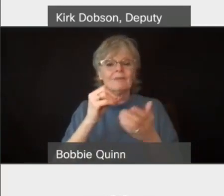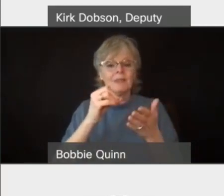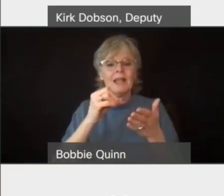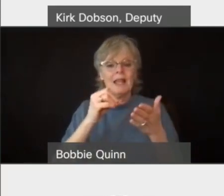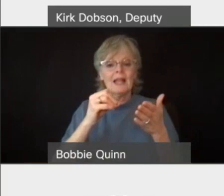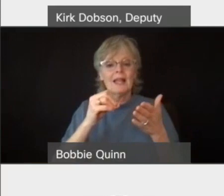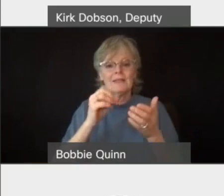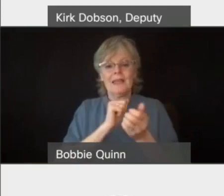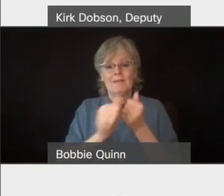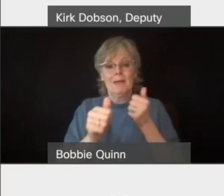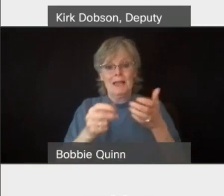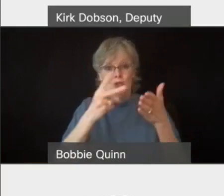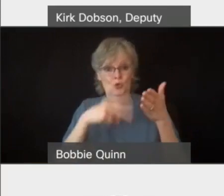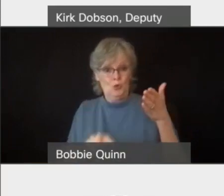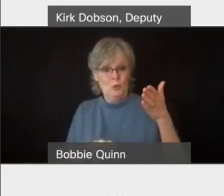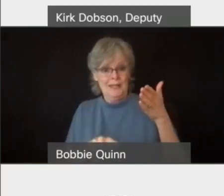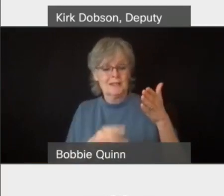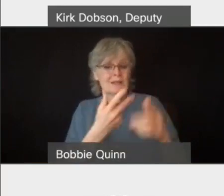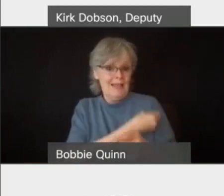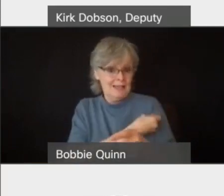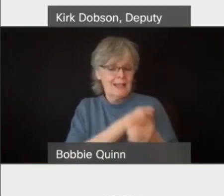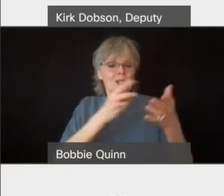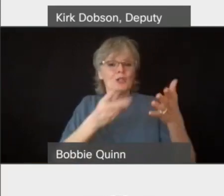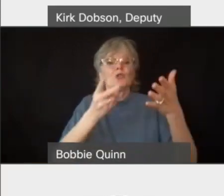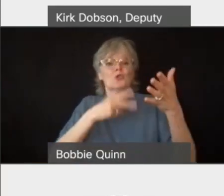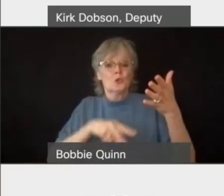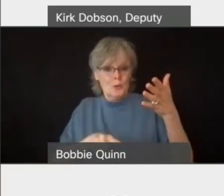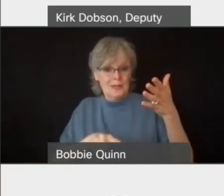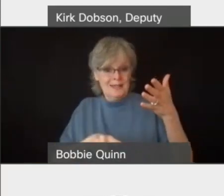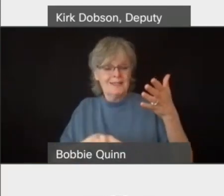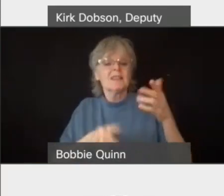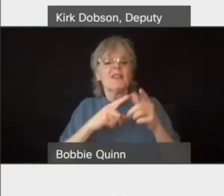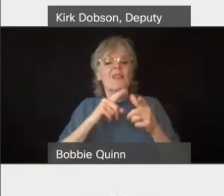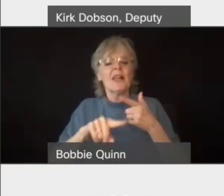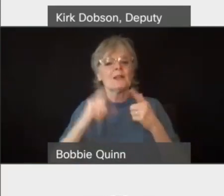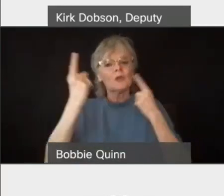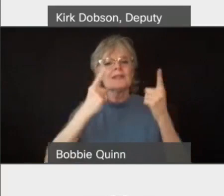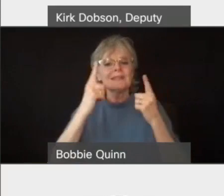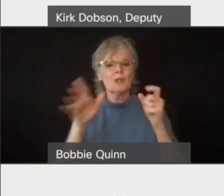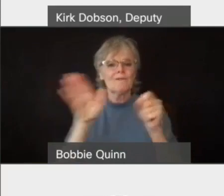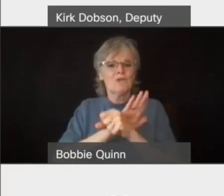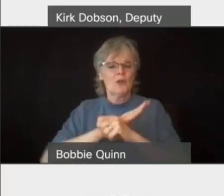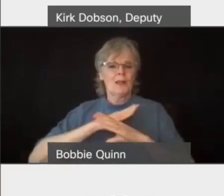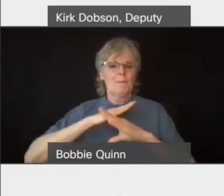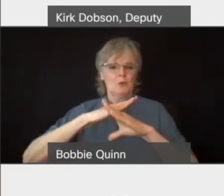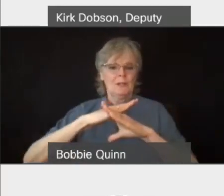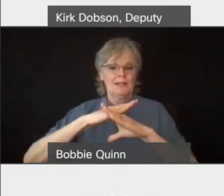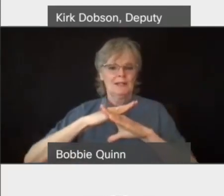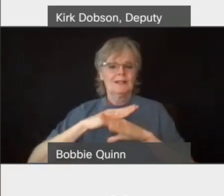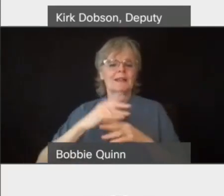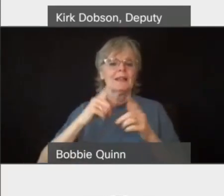fully vaccinated, when you're considered to have developed as full immunity as possible, that people can then,